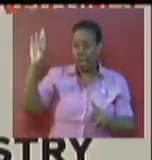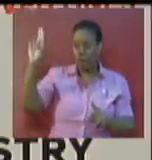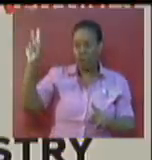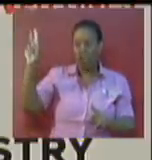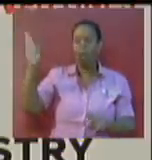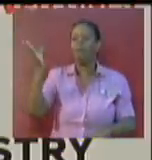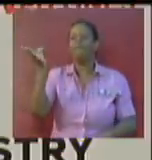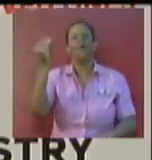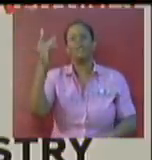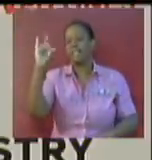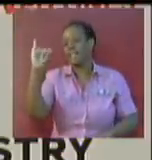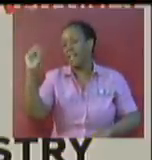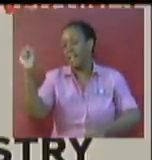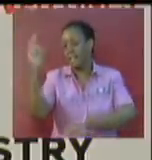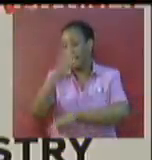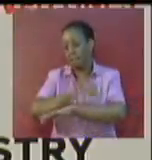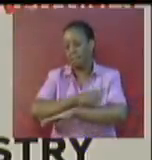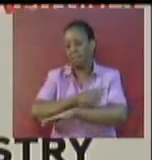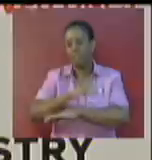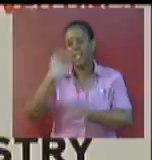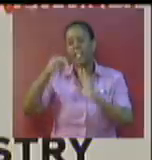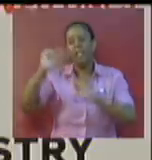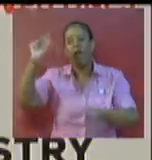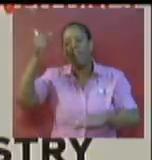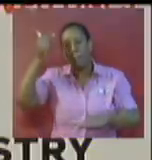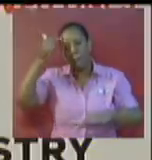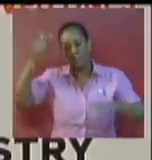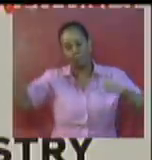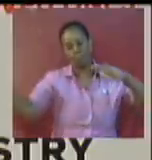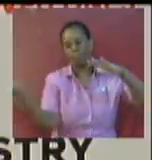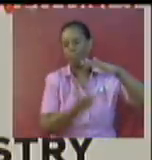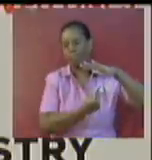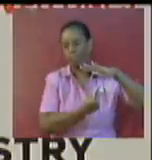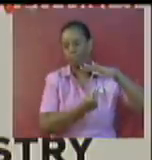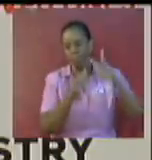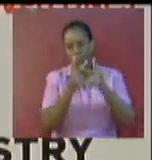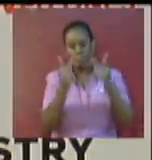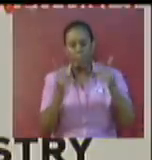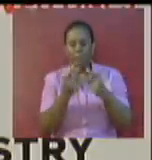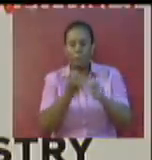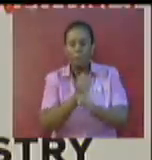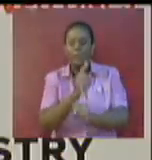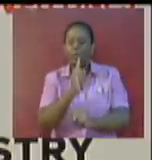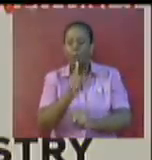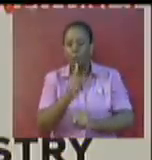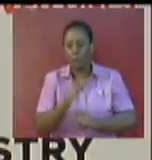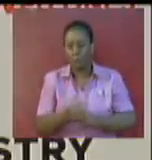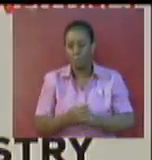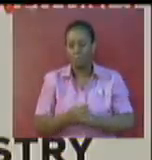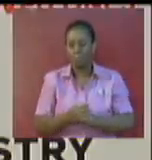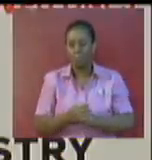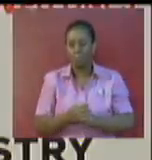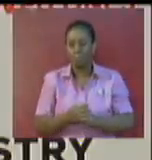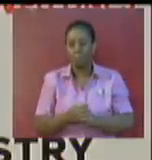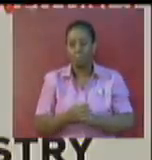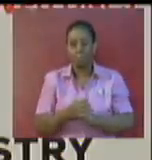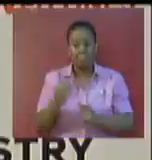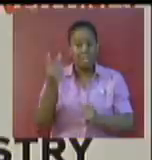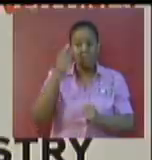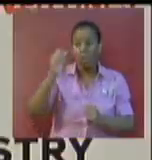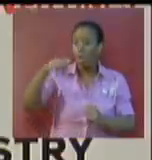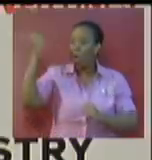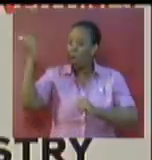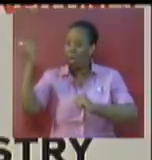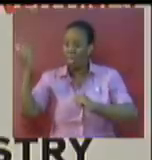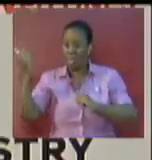concerned. As is the rest of the world, we see closures of borders to other countries. In Canada recently, and Germany has